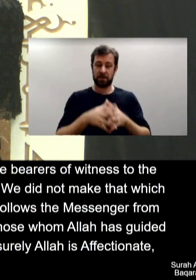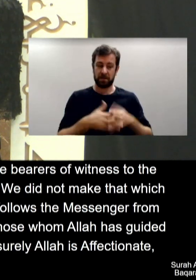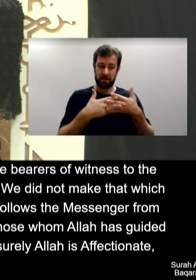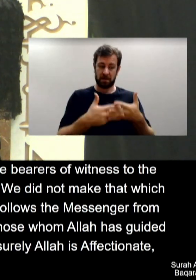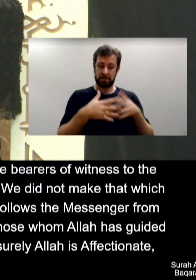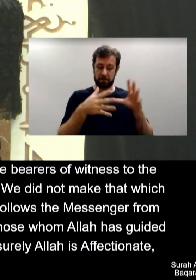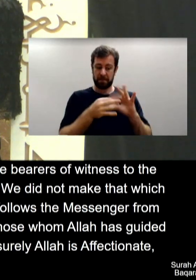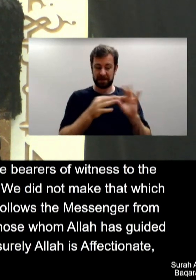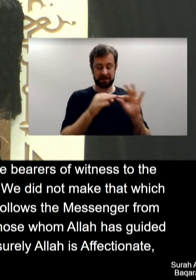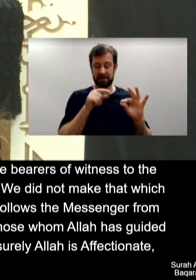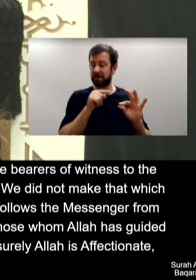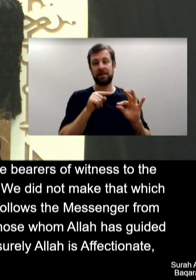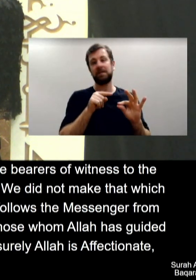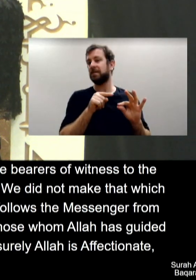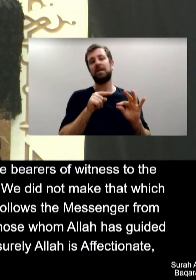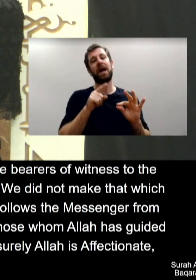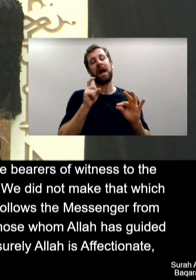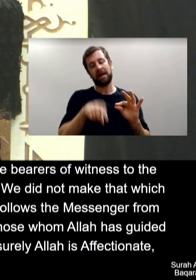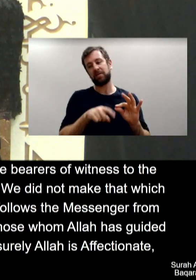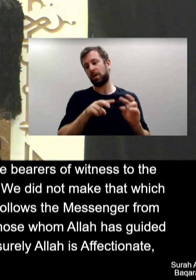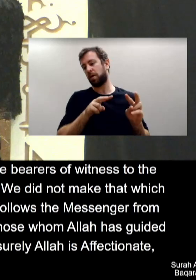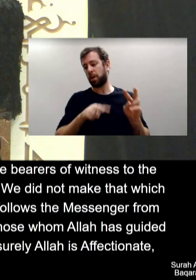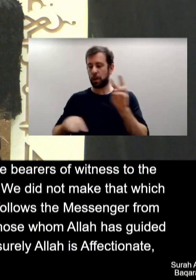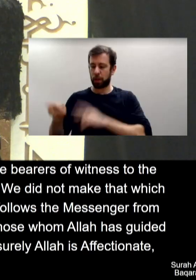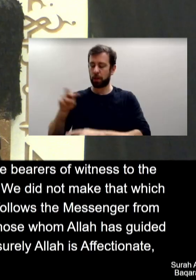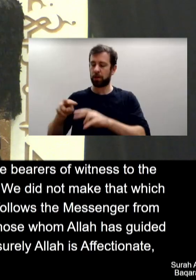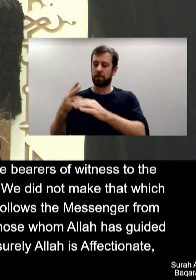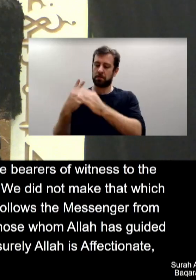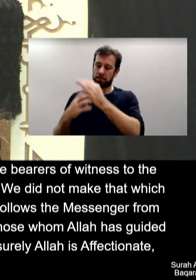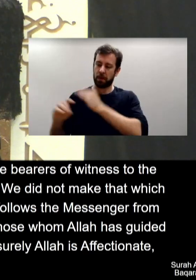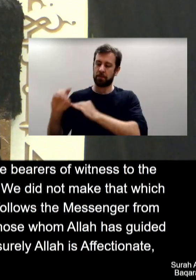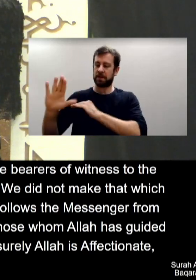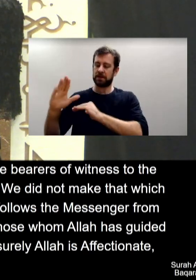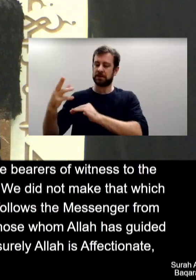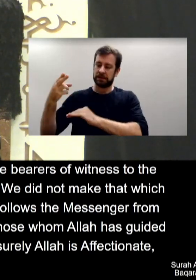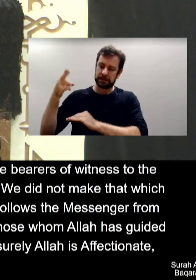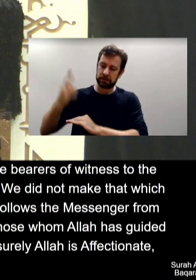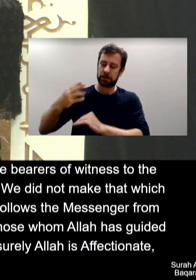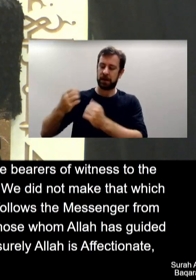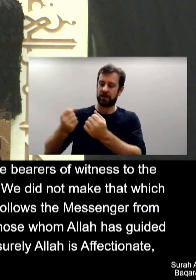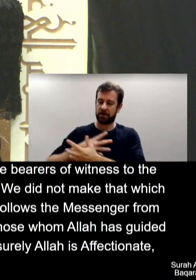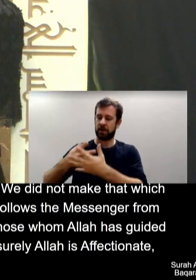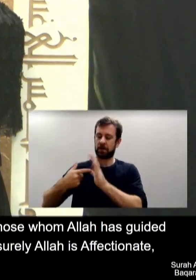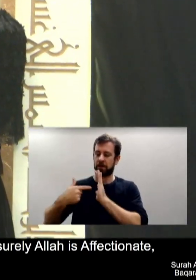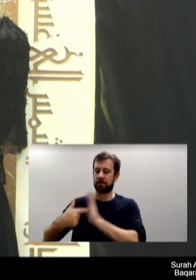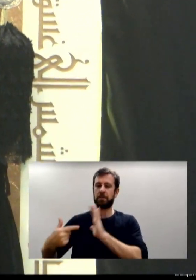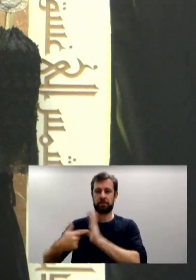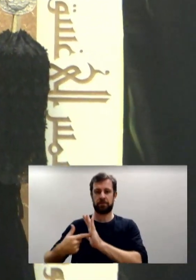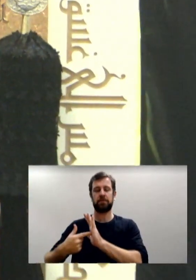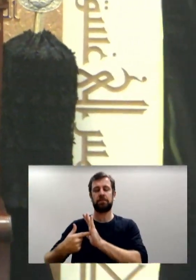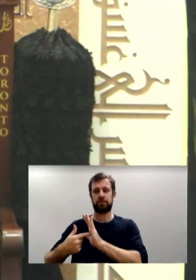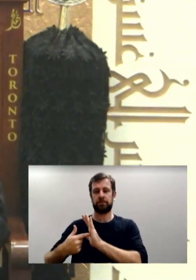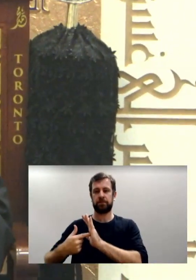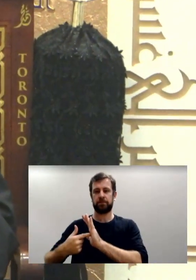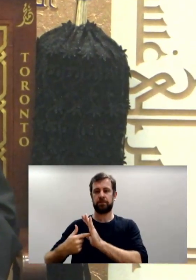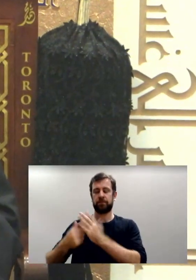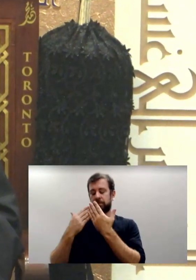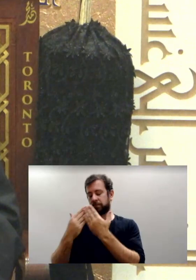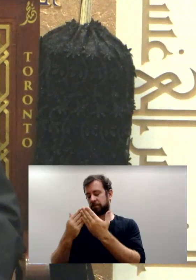you look at the seerah and the history of Rasulullah sallallahu alayhi wa sallam. Salawat pardhe para.